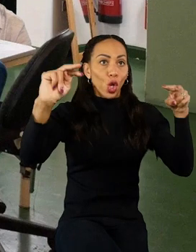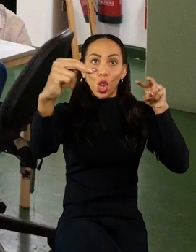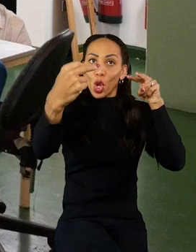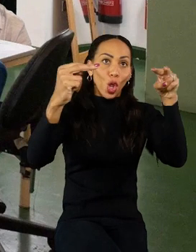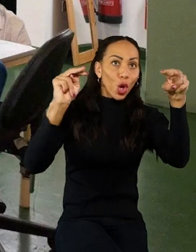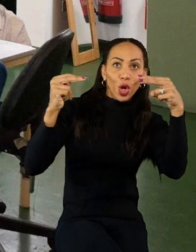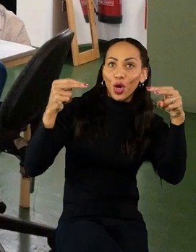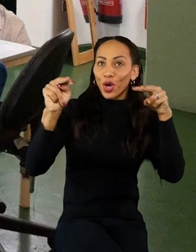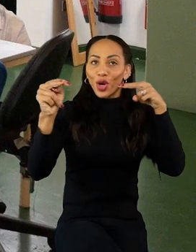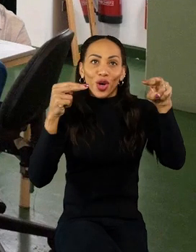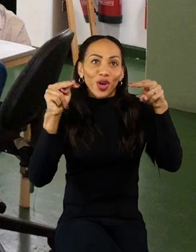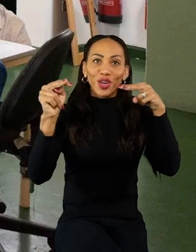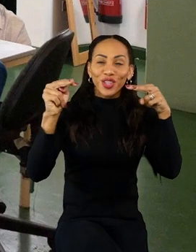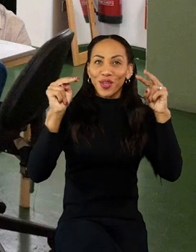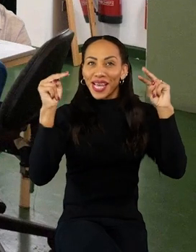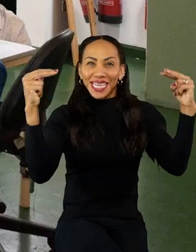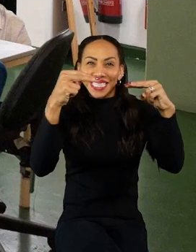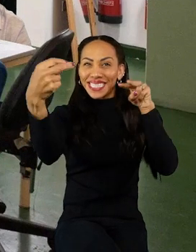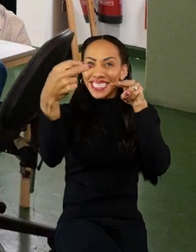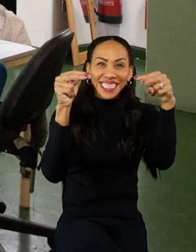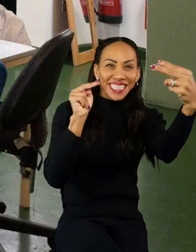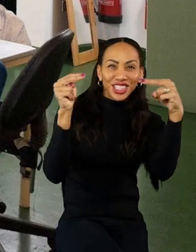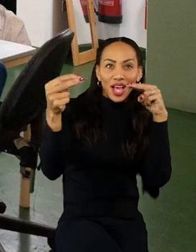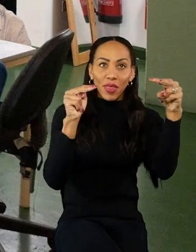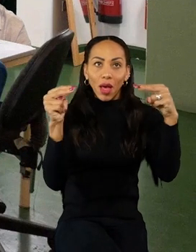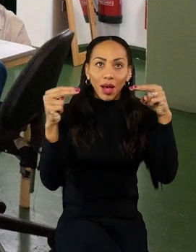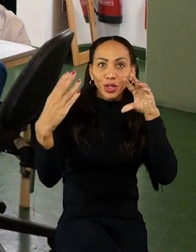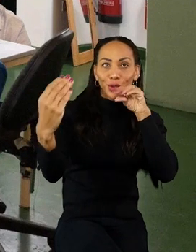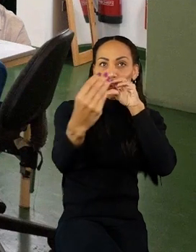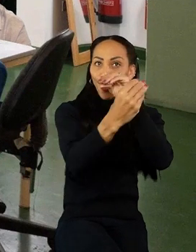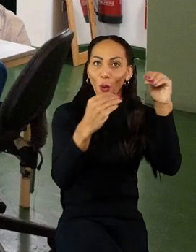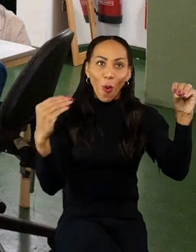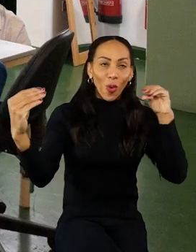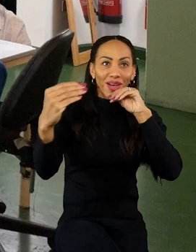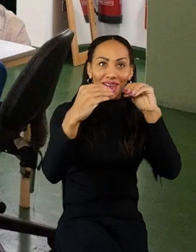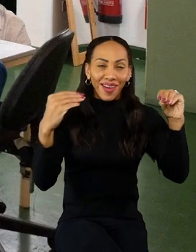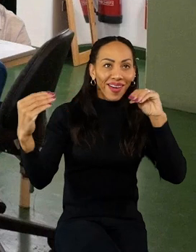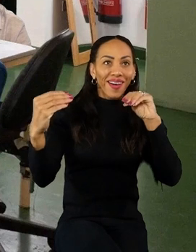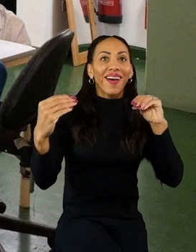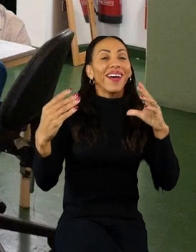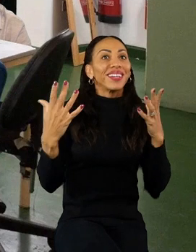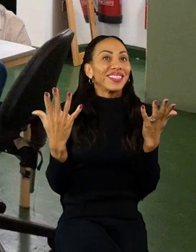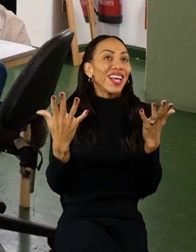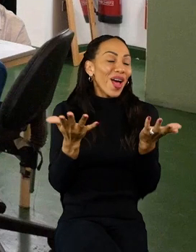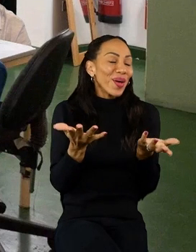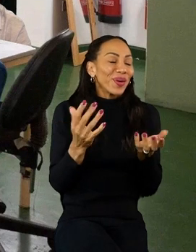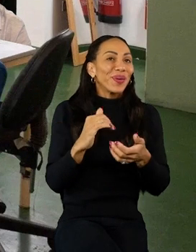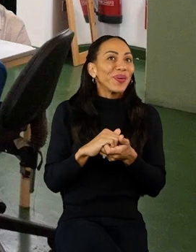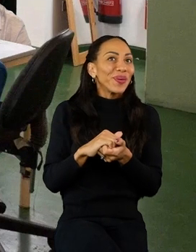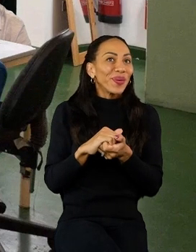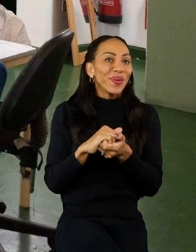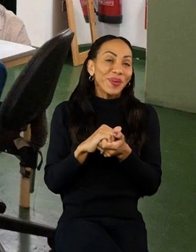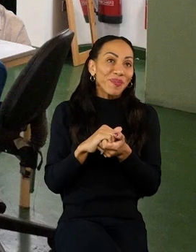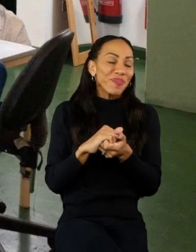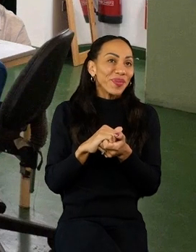of the performer to a space that they could find the spot, as it were, in television talk, but to talk to, but actually that spot was